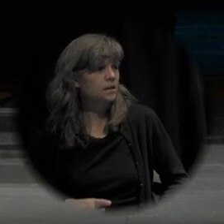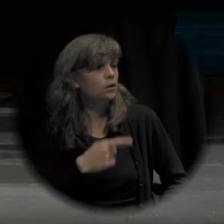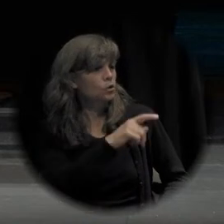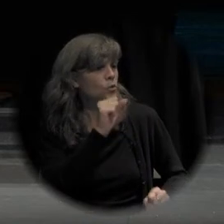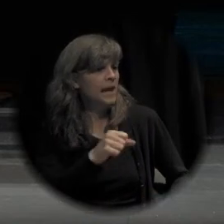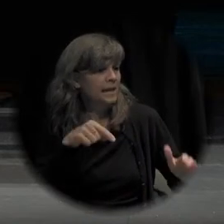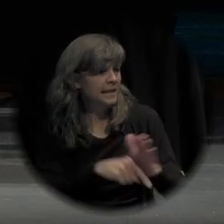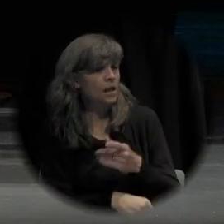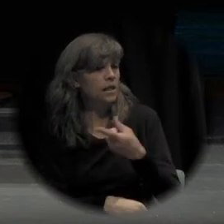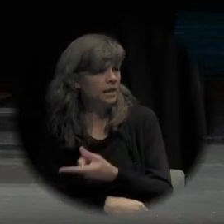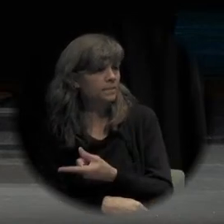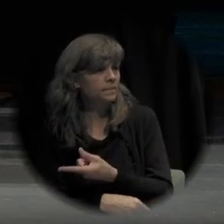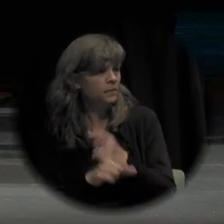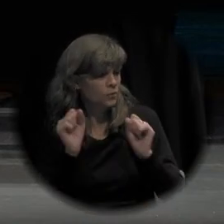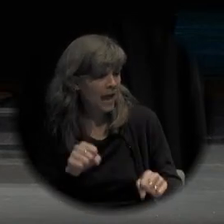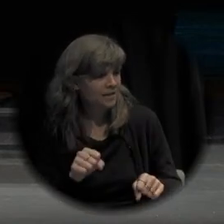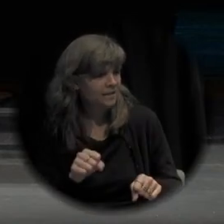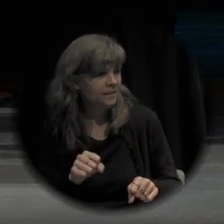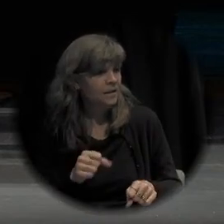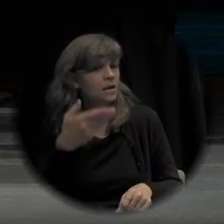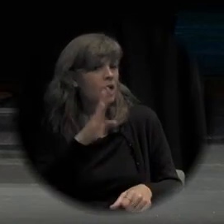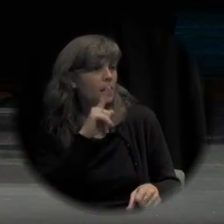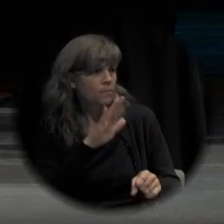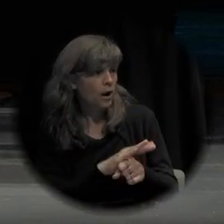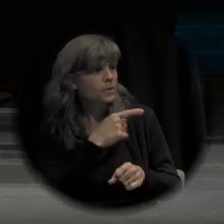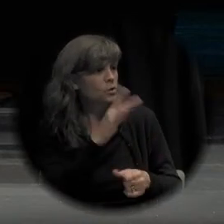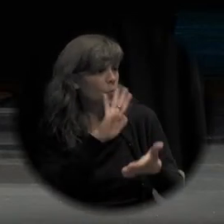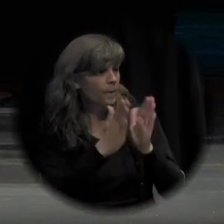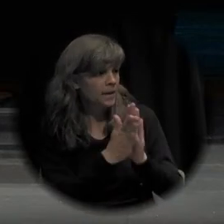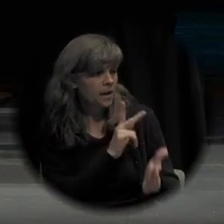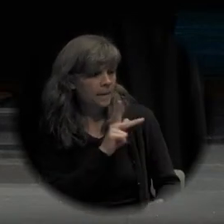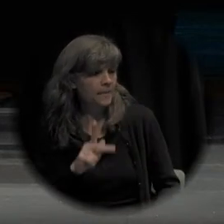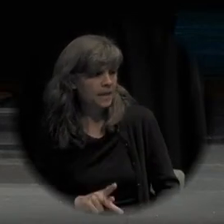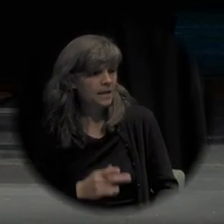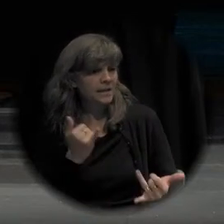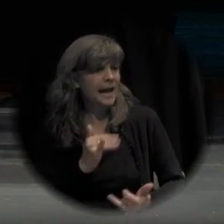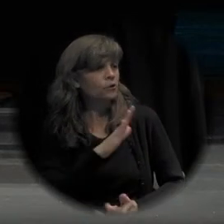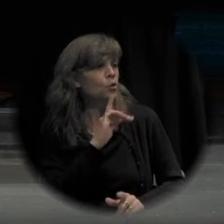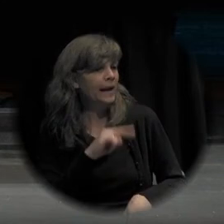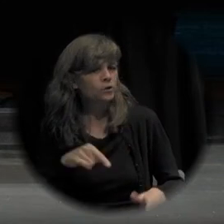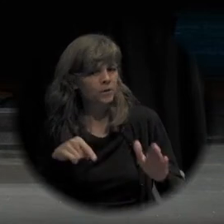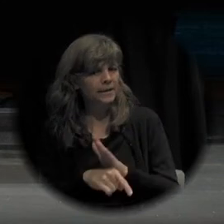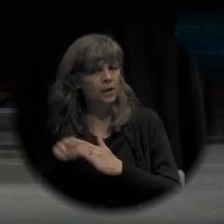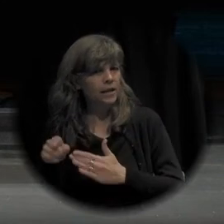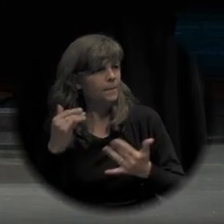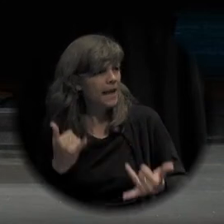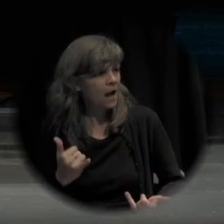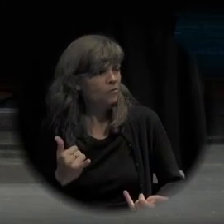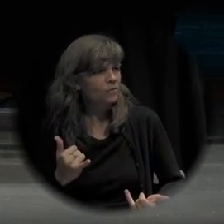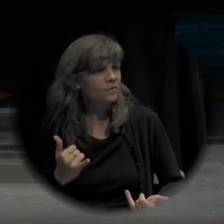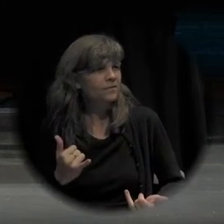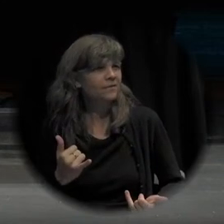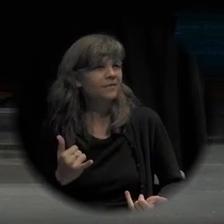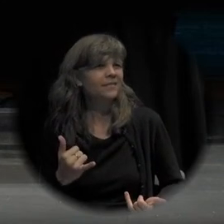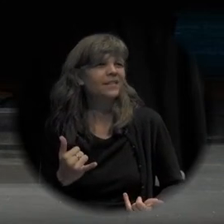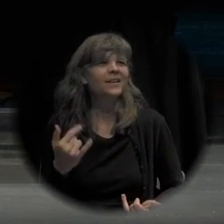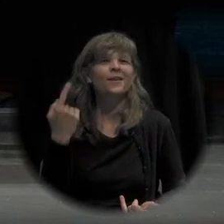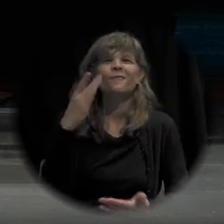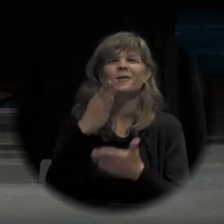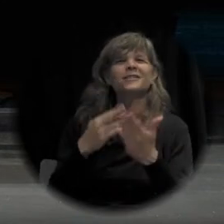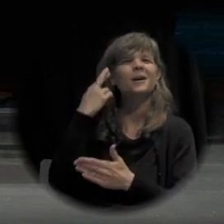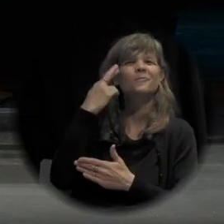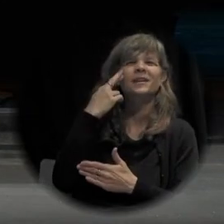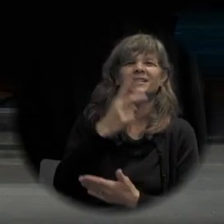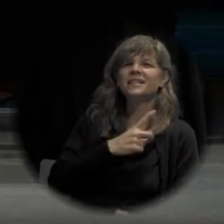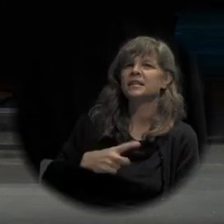you. In other words, God has promised it. This is the answer. Kill him. For some reason, David doesn't